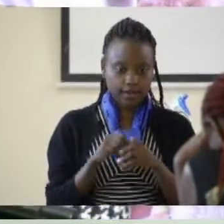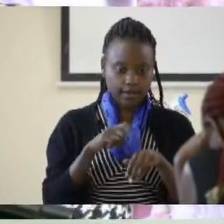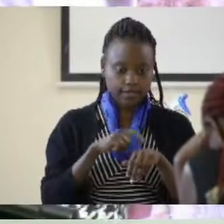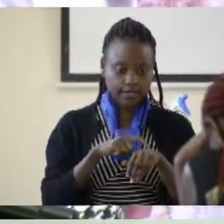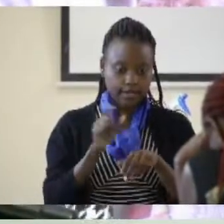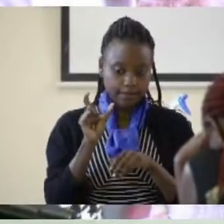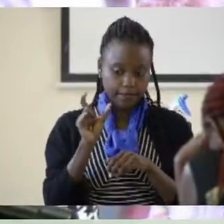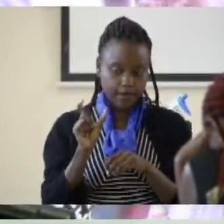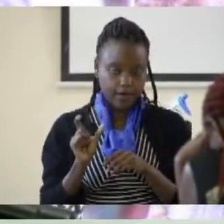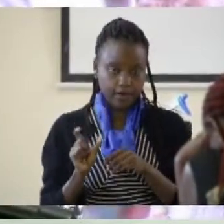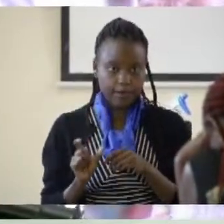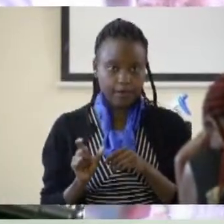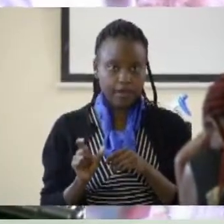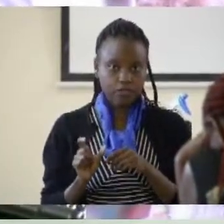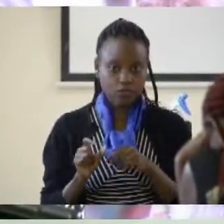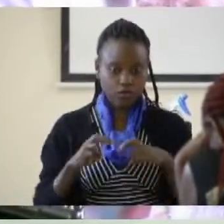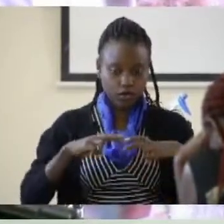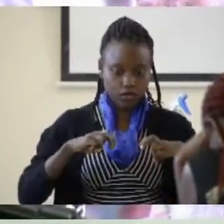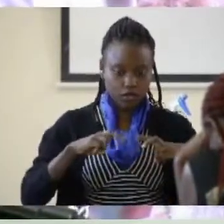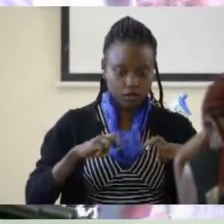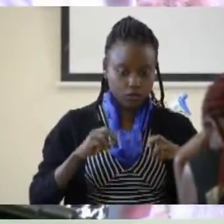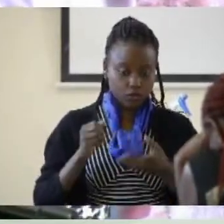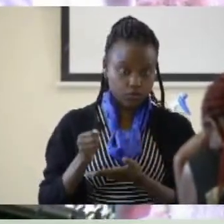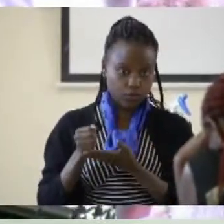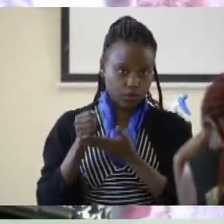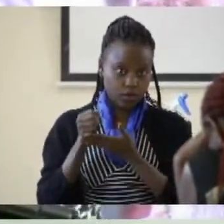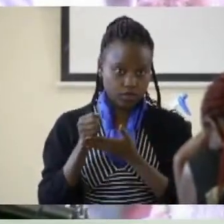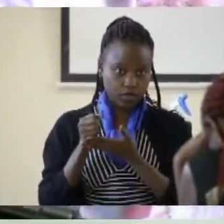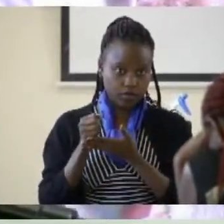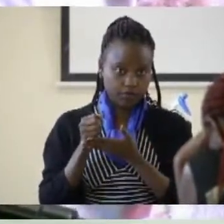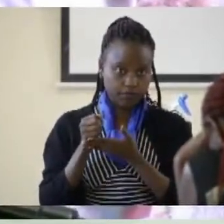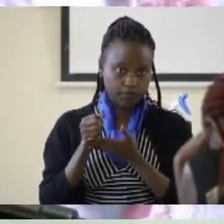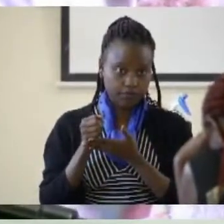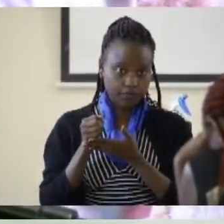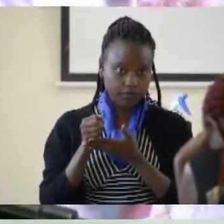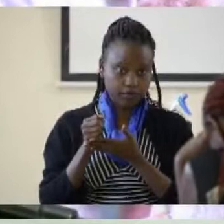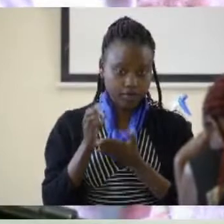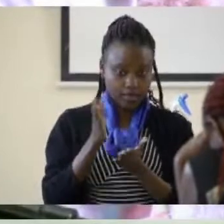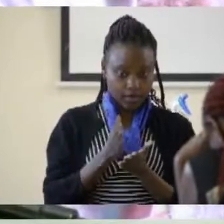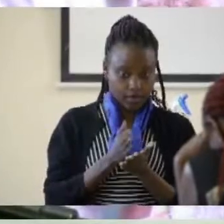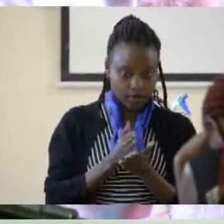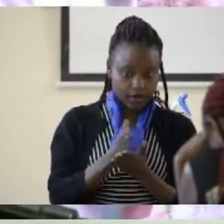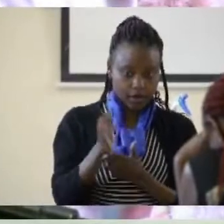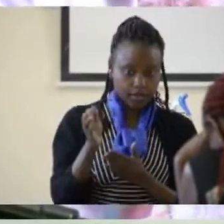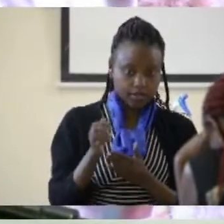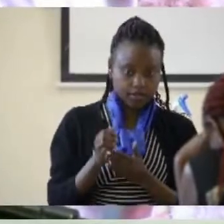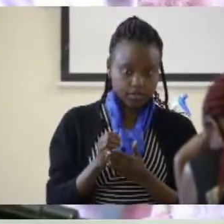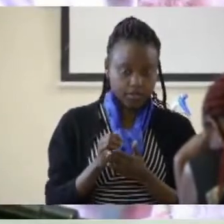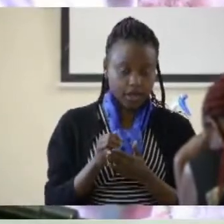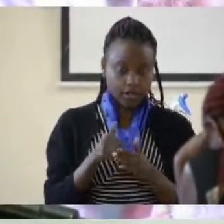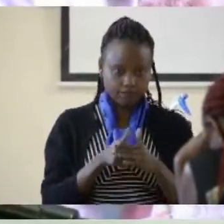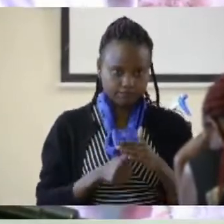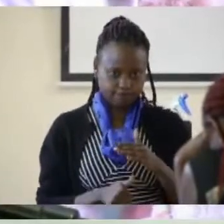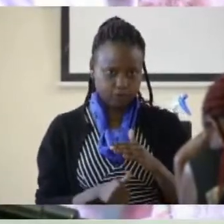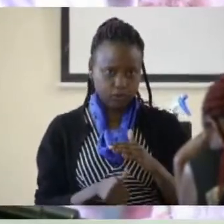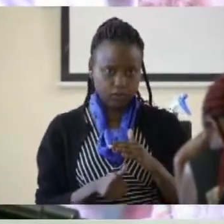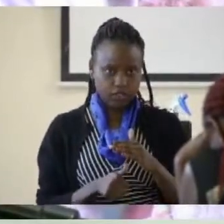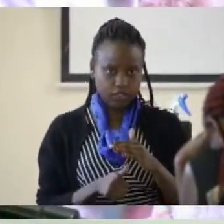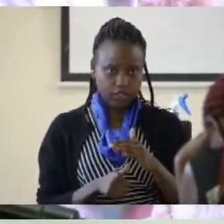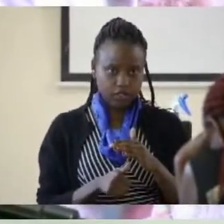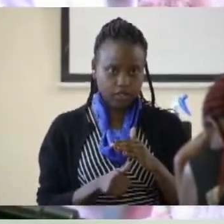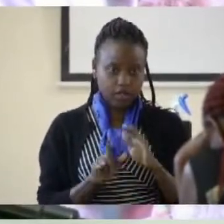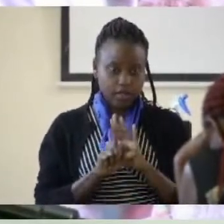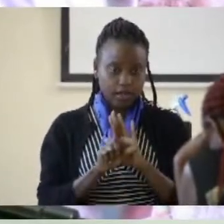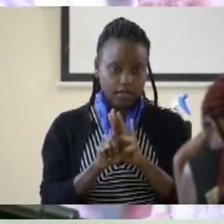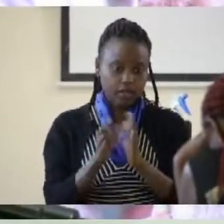person seeks legal aid, already their rights are curtailed. The legal aid service provider